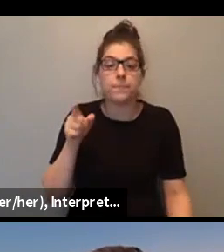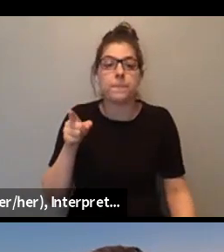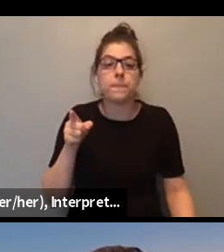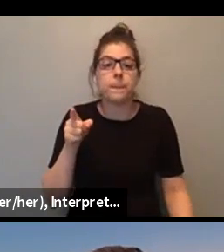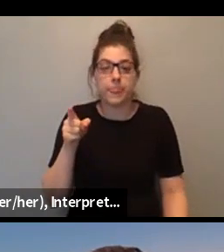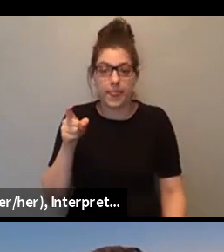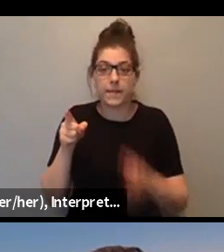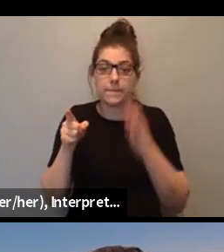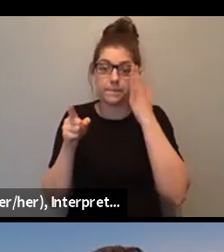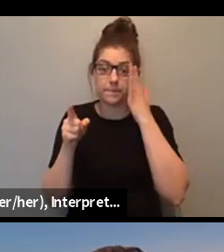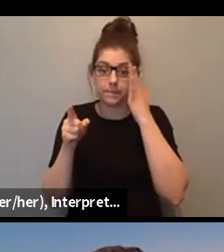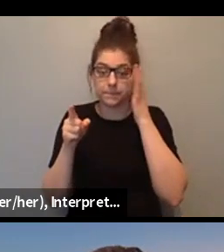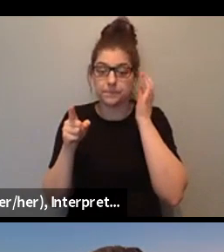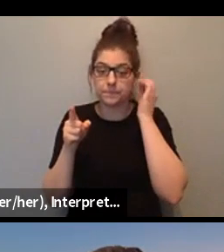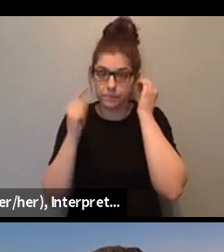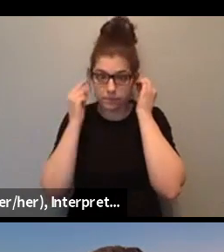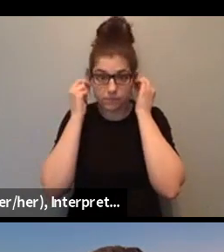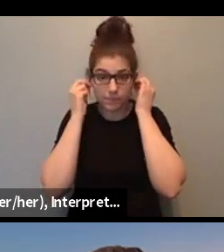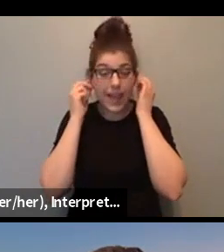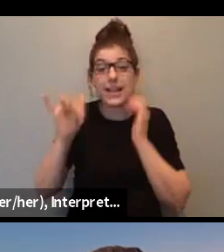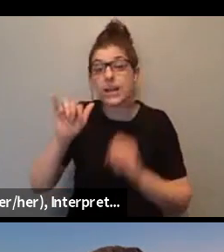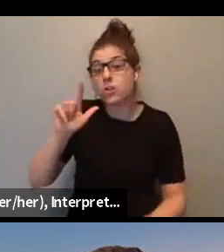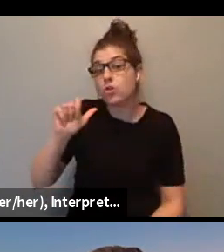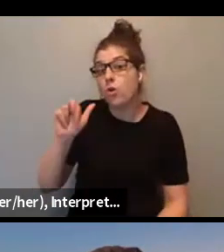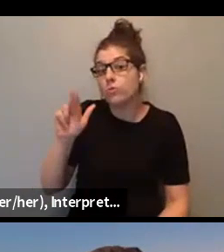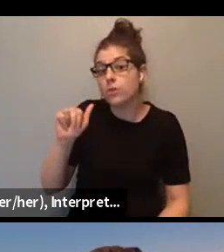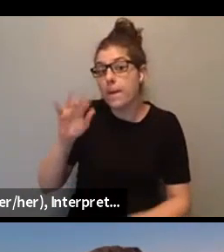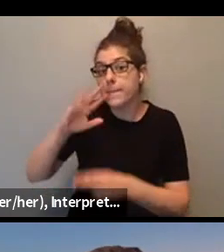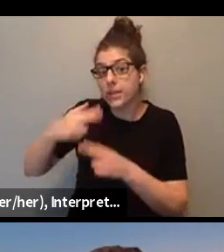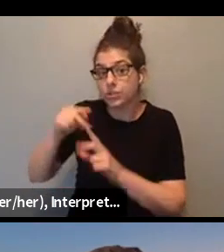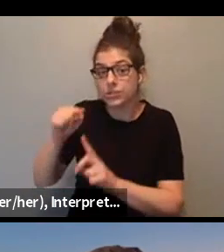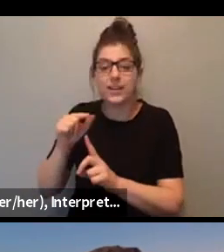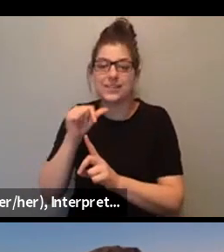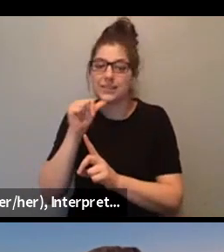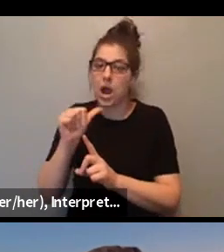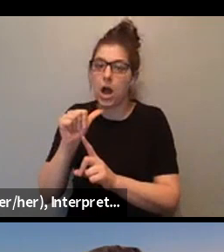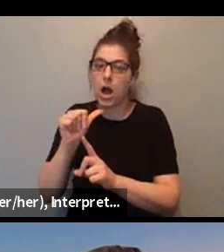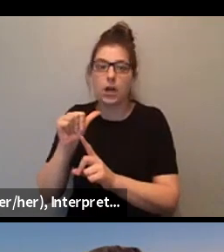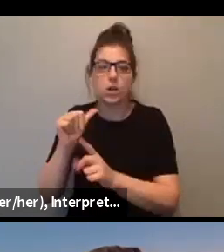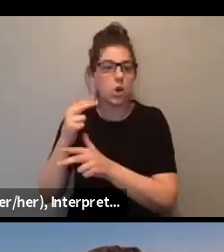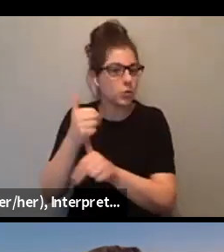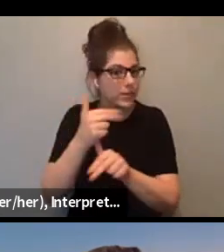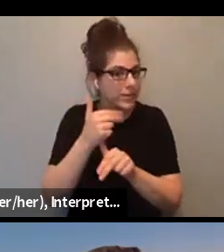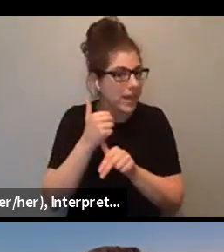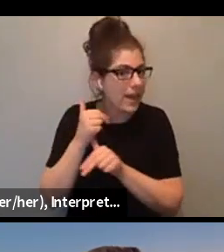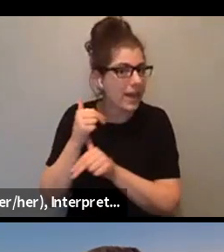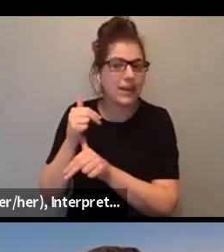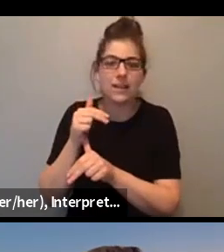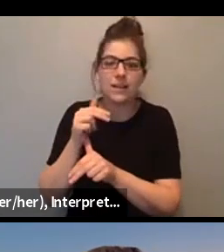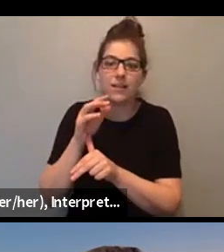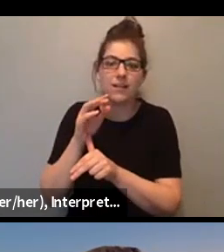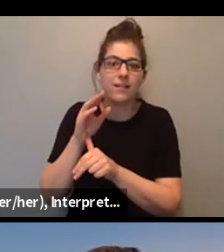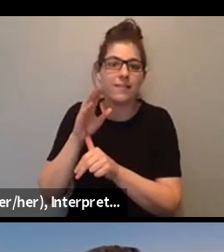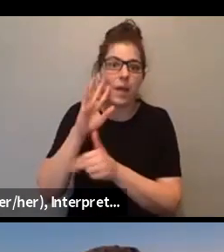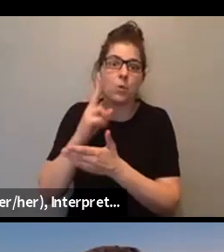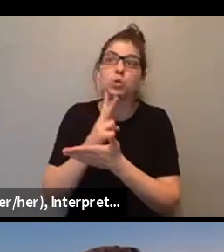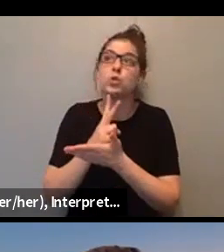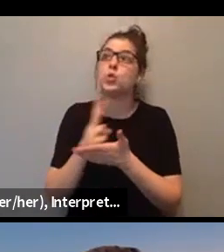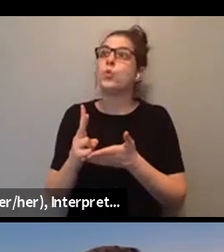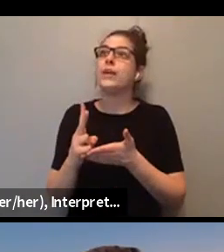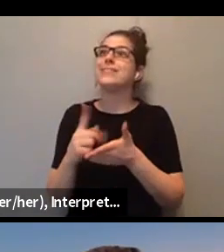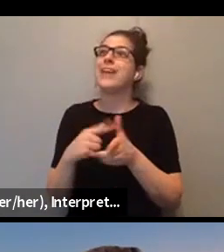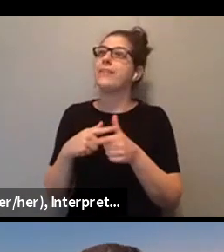as Laura points out. It's not a hurricane that will take us 2 weeks to get back on our feet and resume